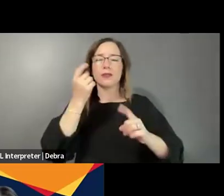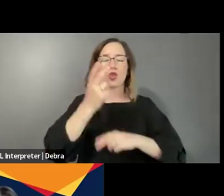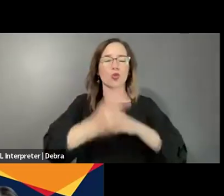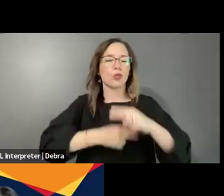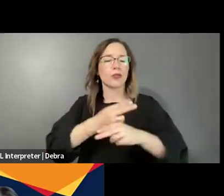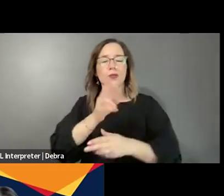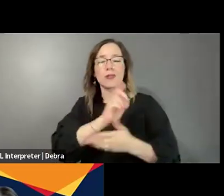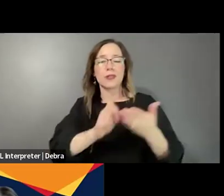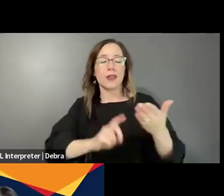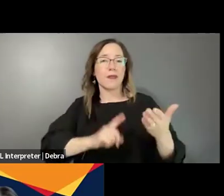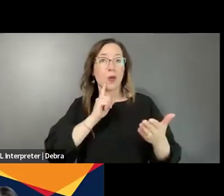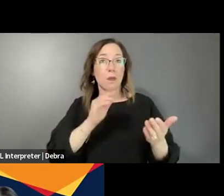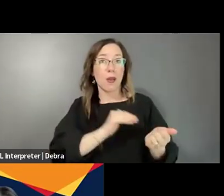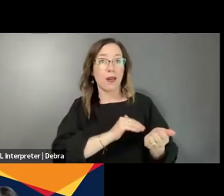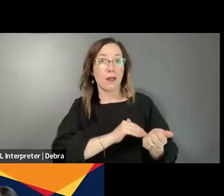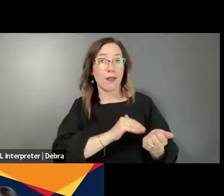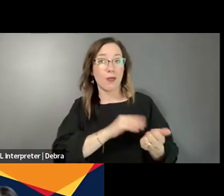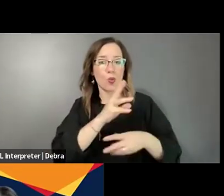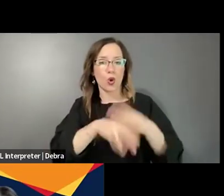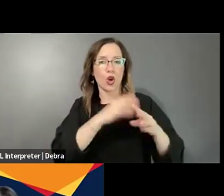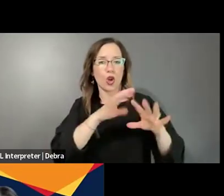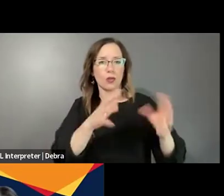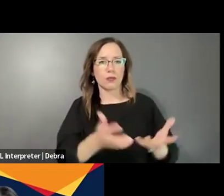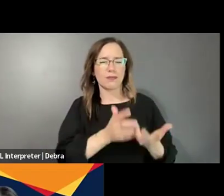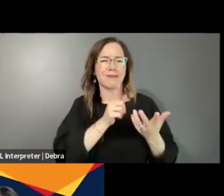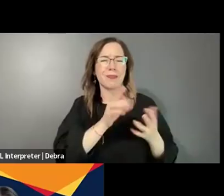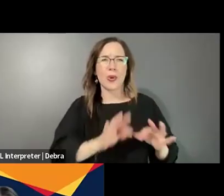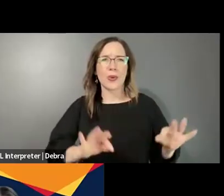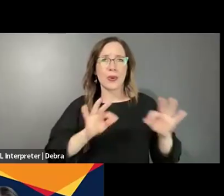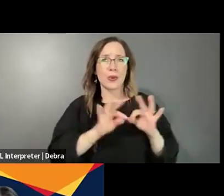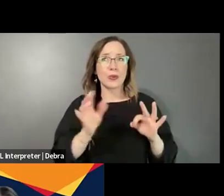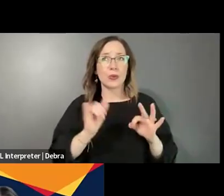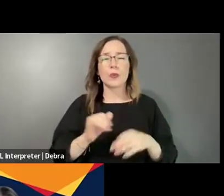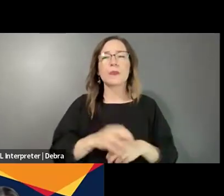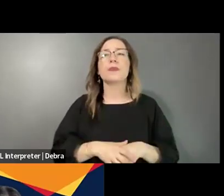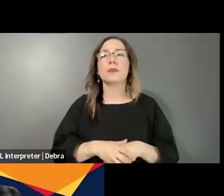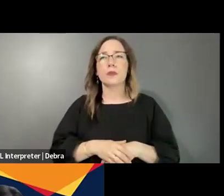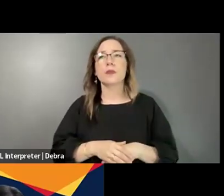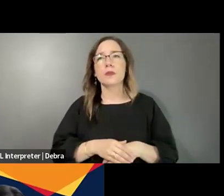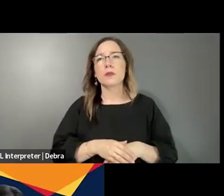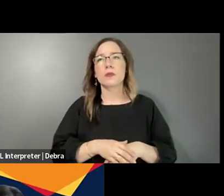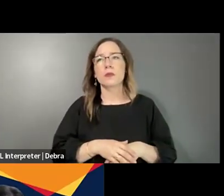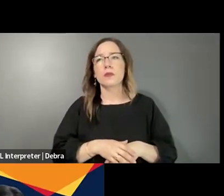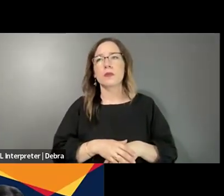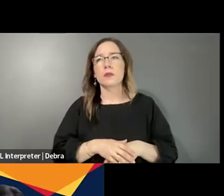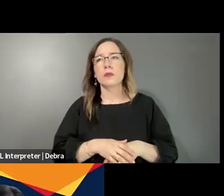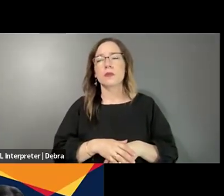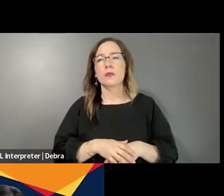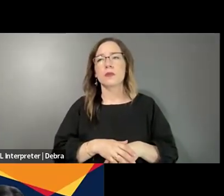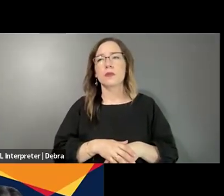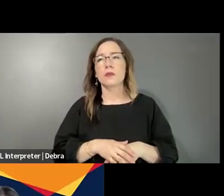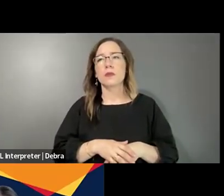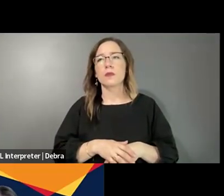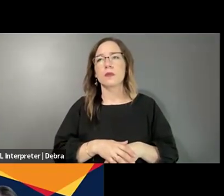for medical world is also very important, like Eric was talking about. It's like having